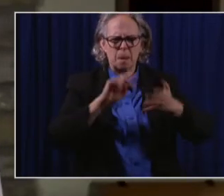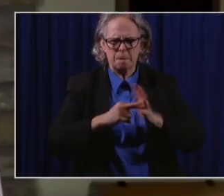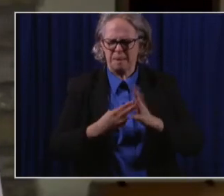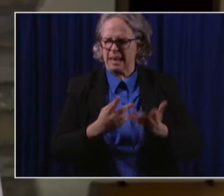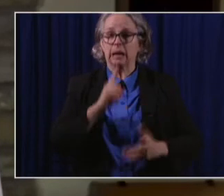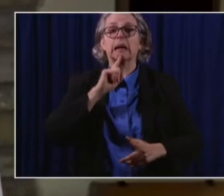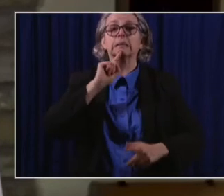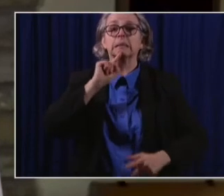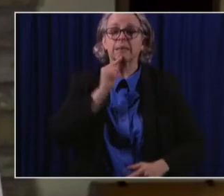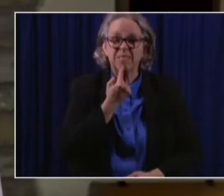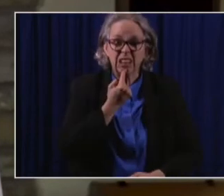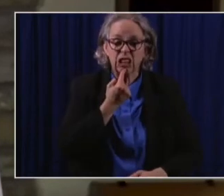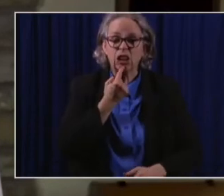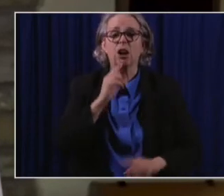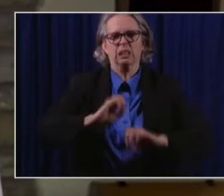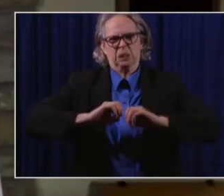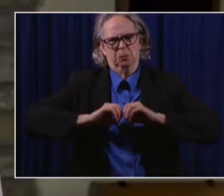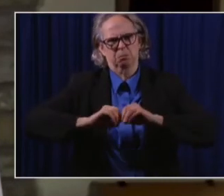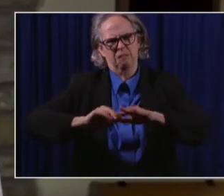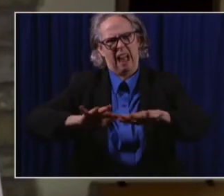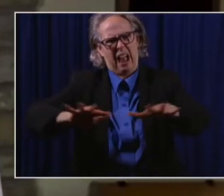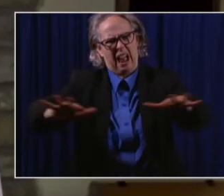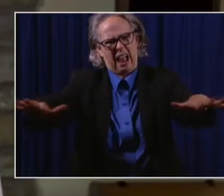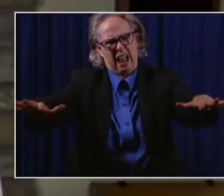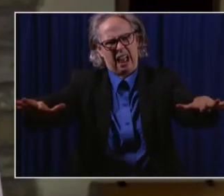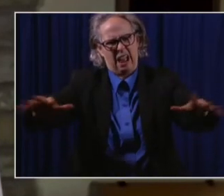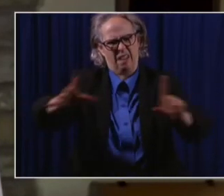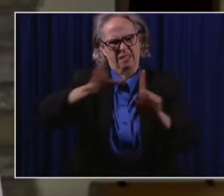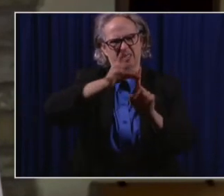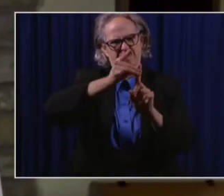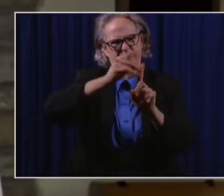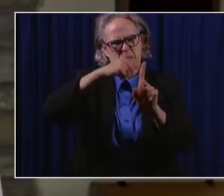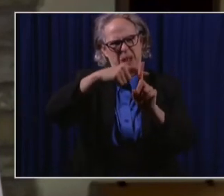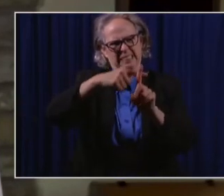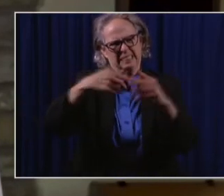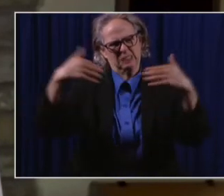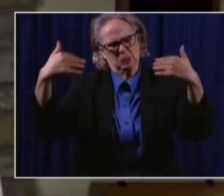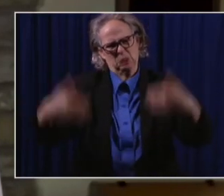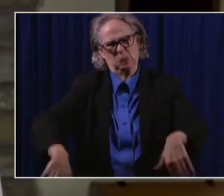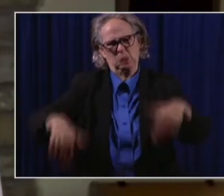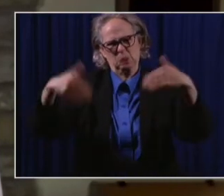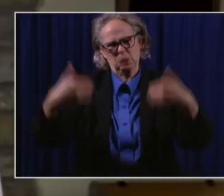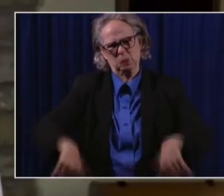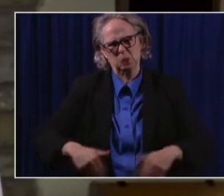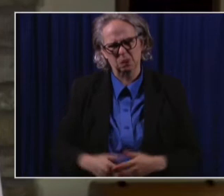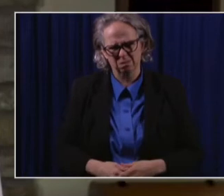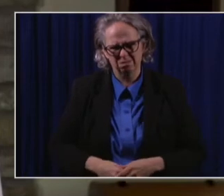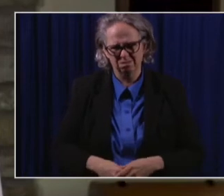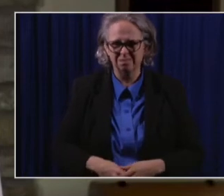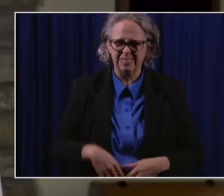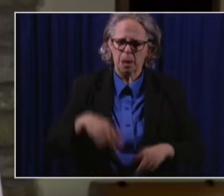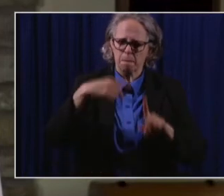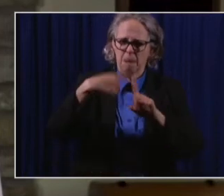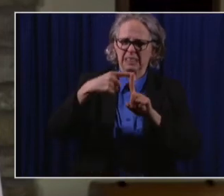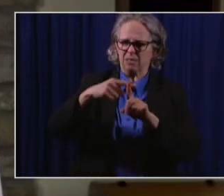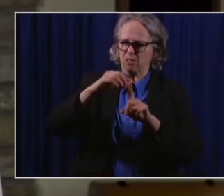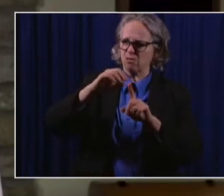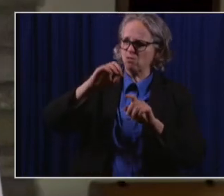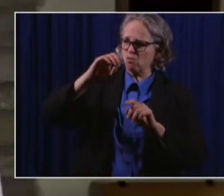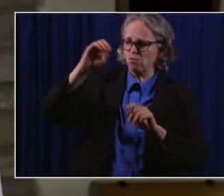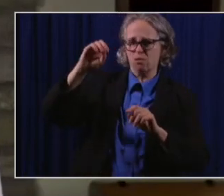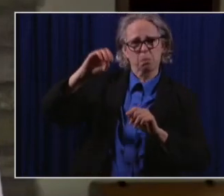up. Instead of that, we're seeing not a decrease in positivity, we're seeing a very, very significant